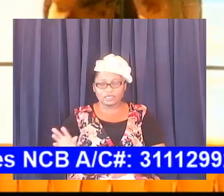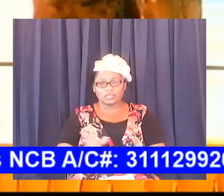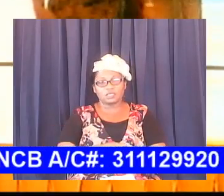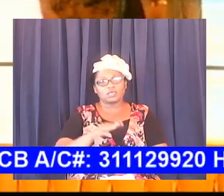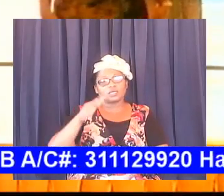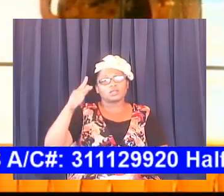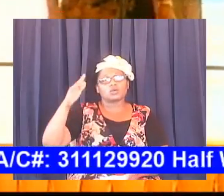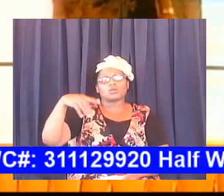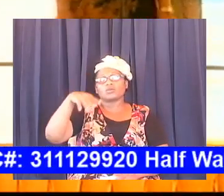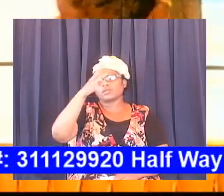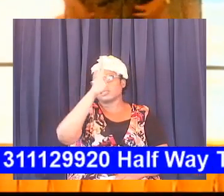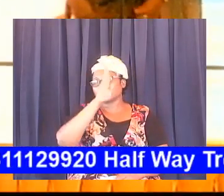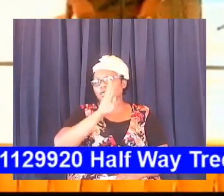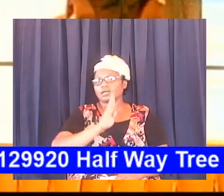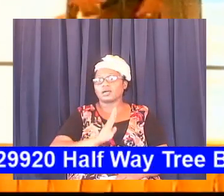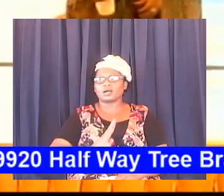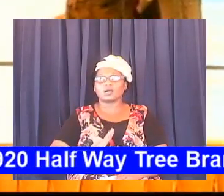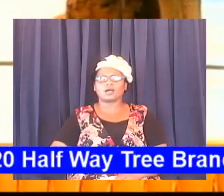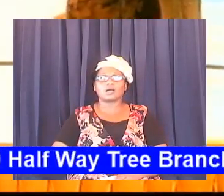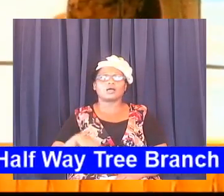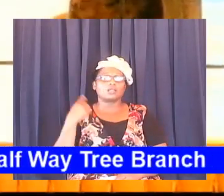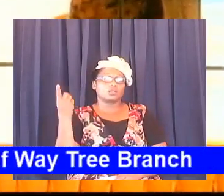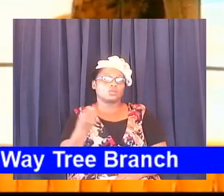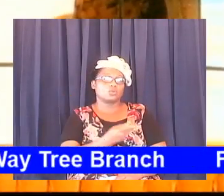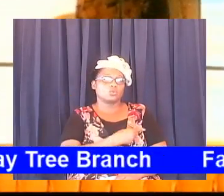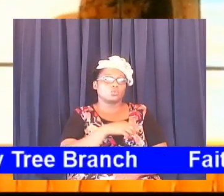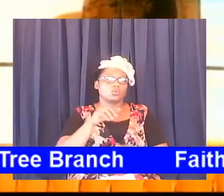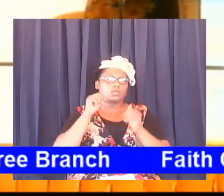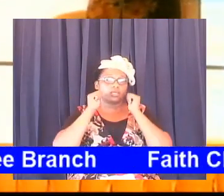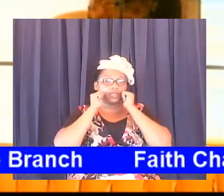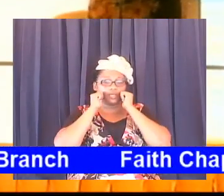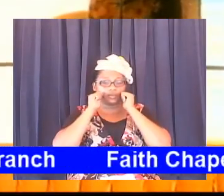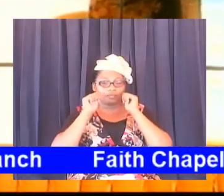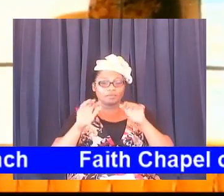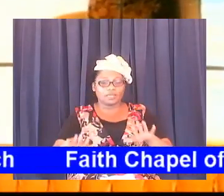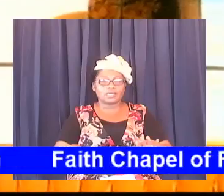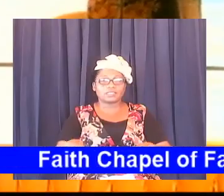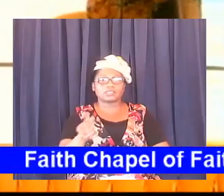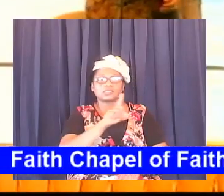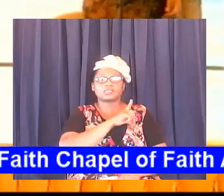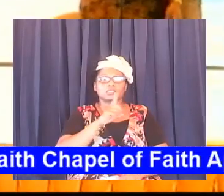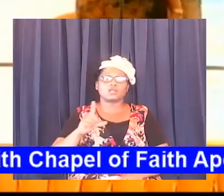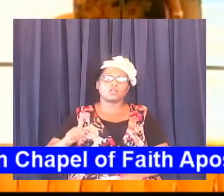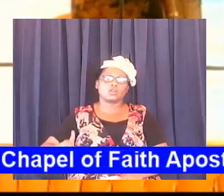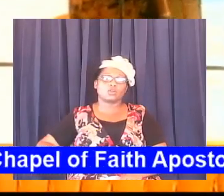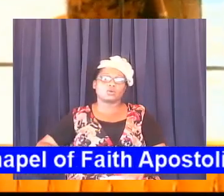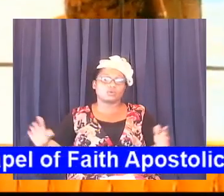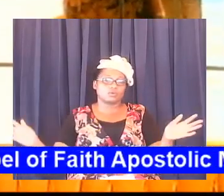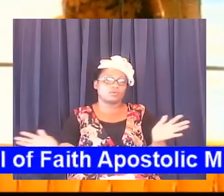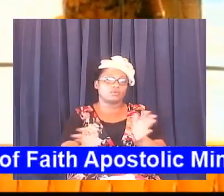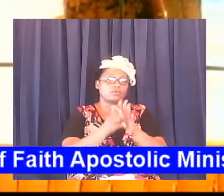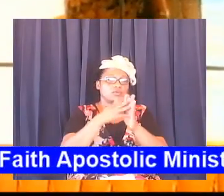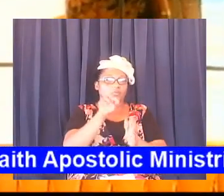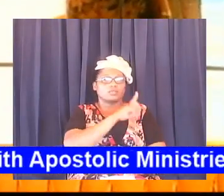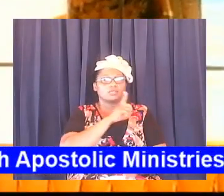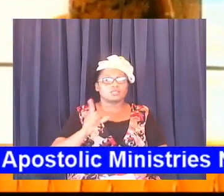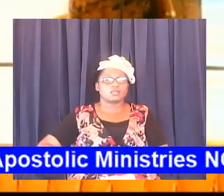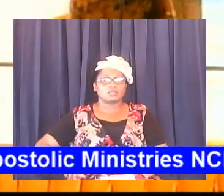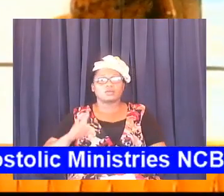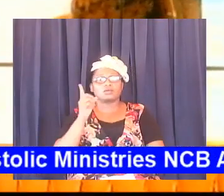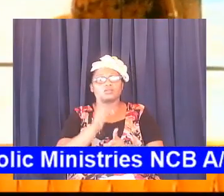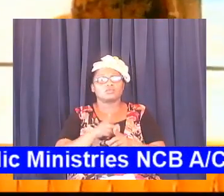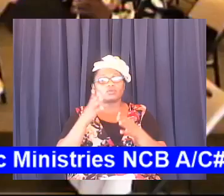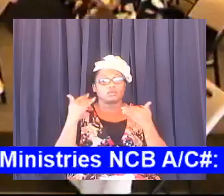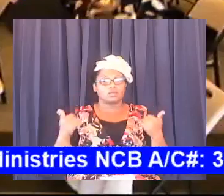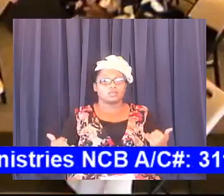Glory to God. Glory to God. We bless the Lord. Amen. Somebody, won't you praise the Lord right now? Amen. A